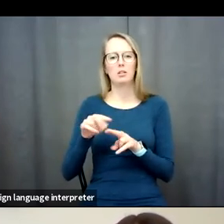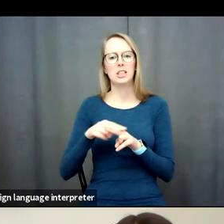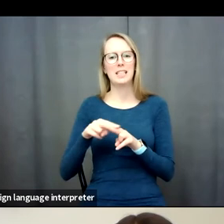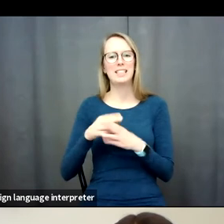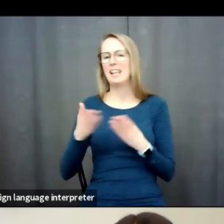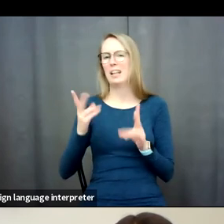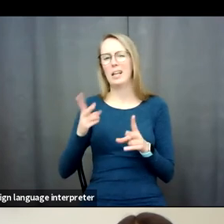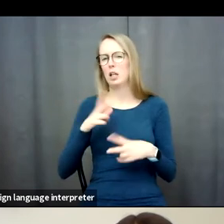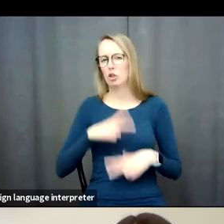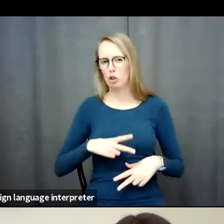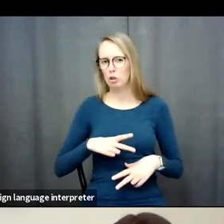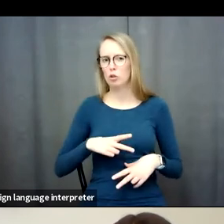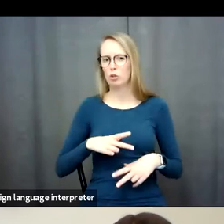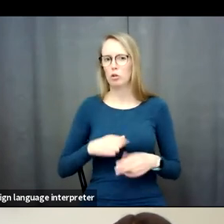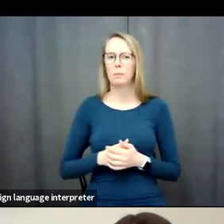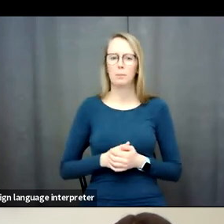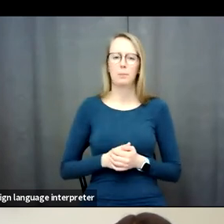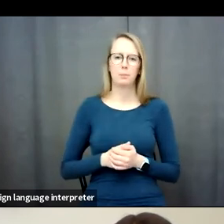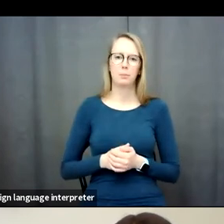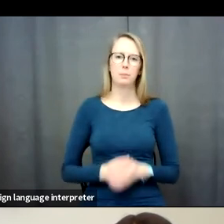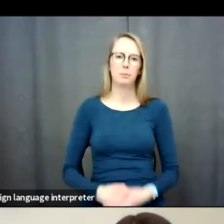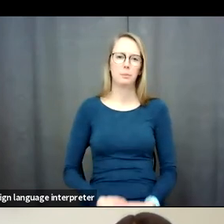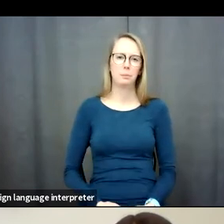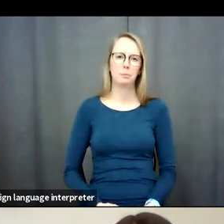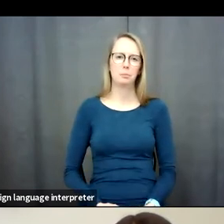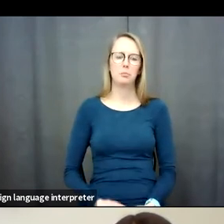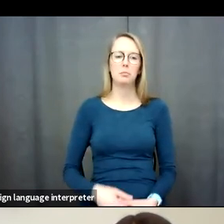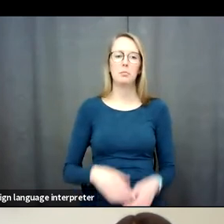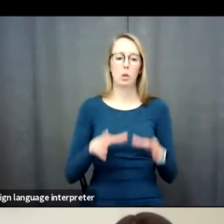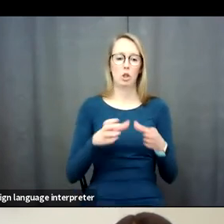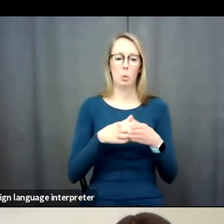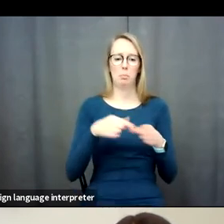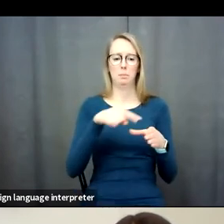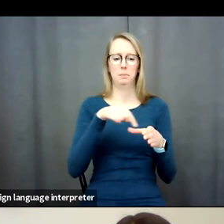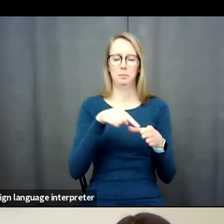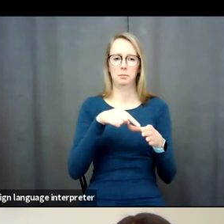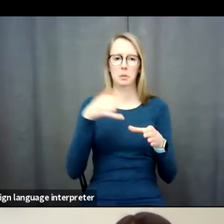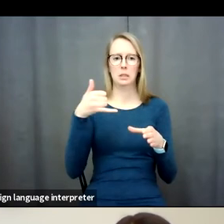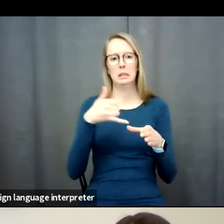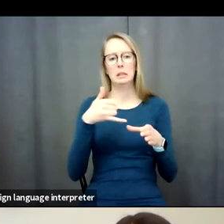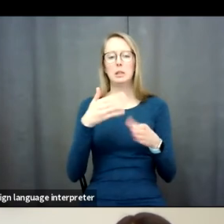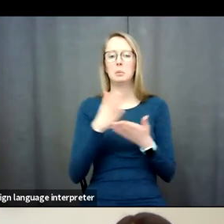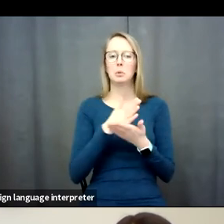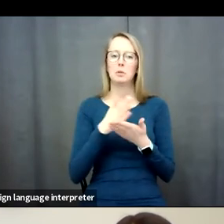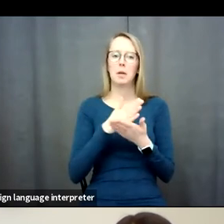walk outside the classrooms. The groups were around